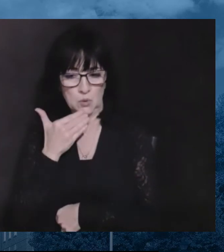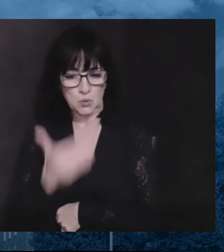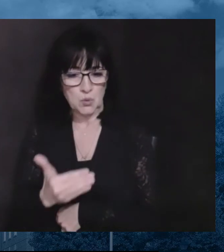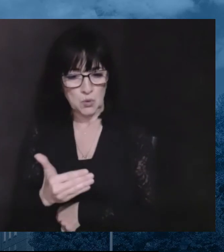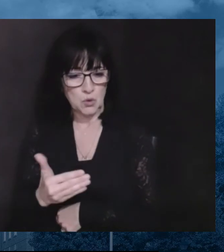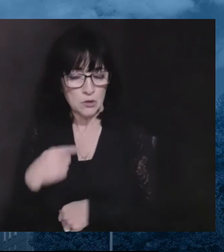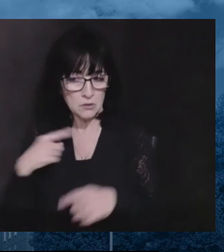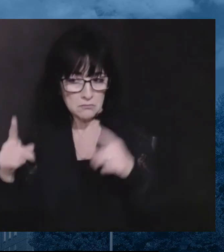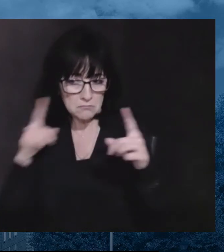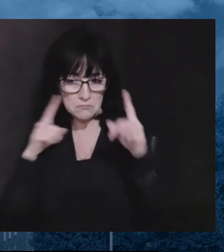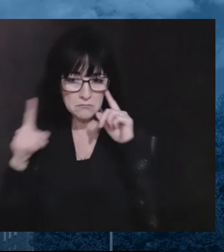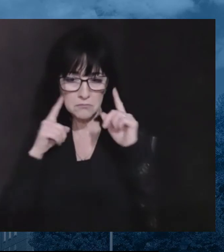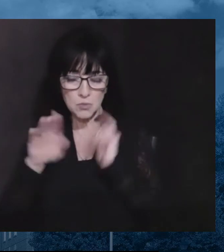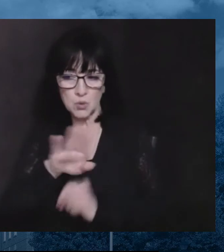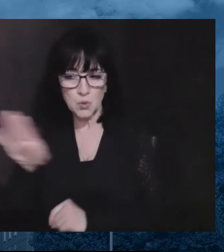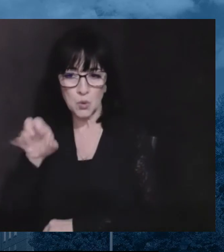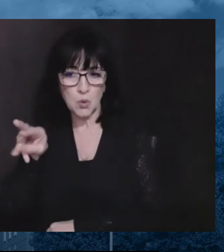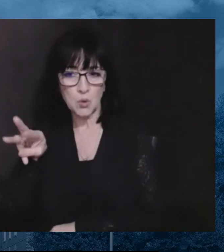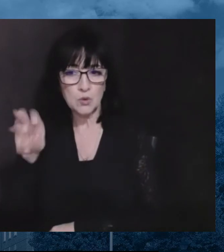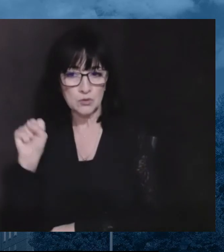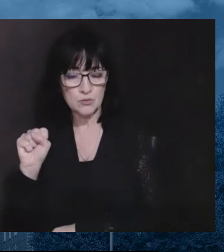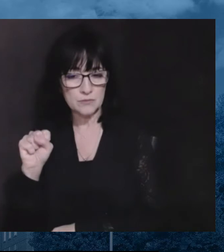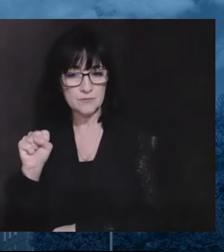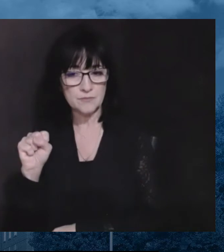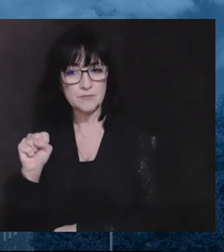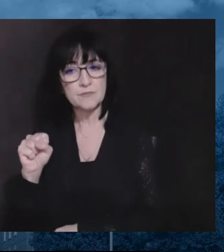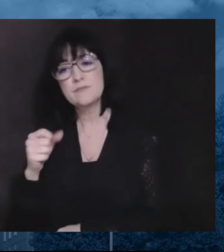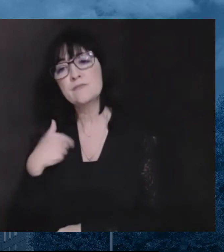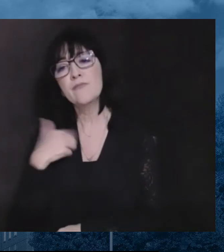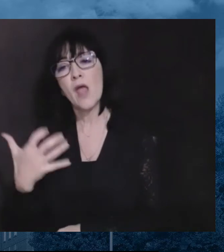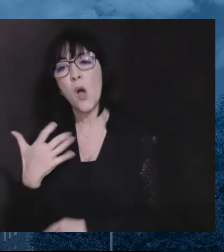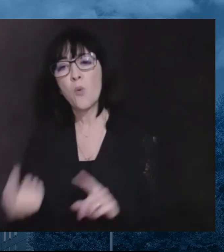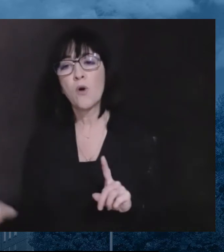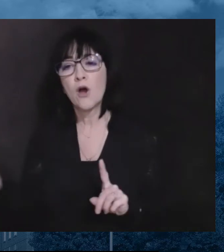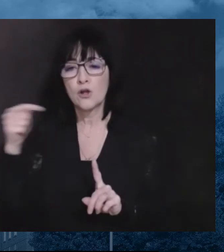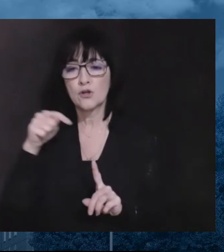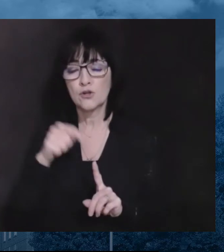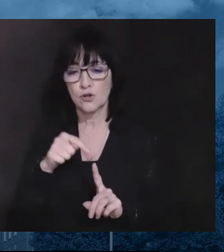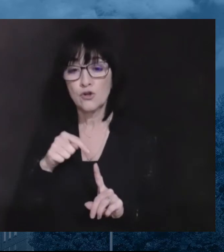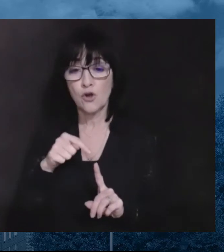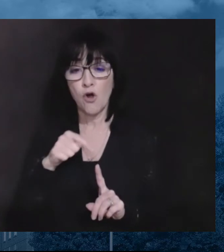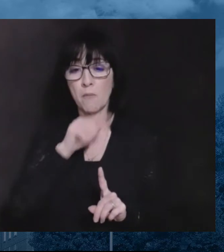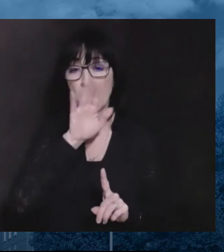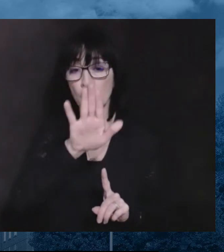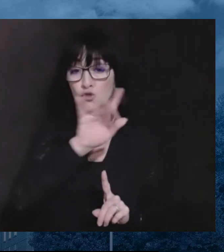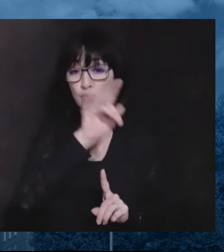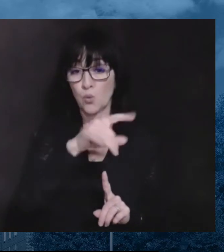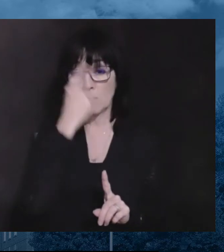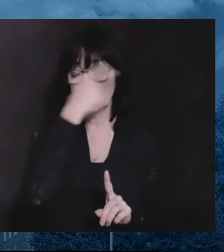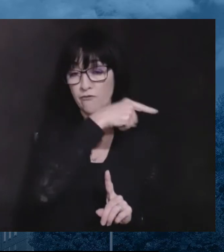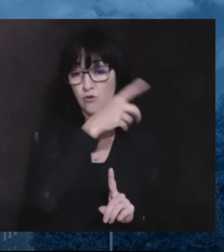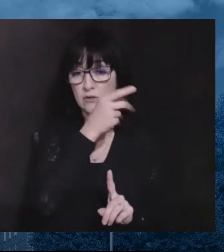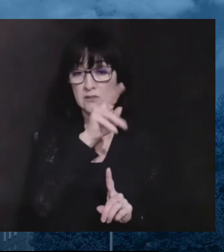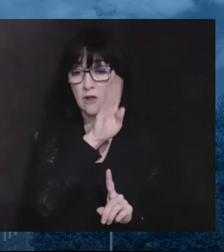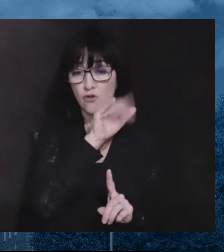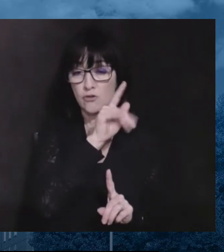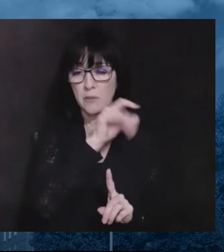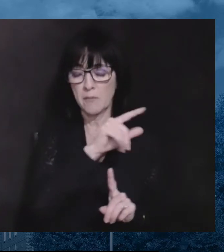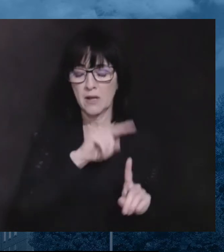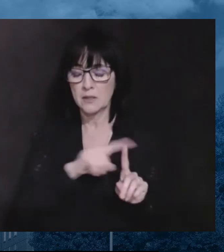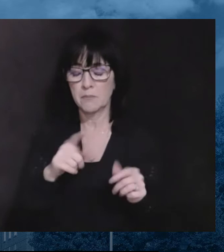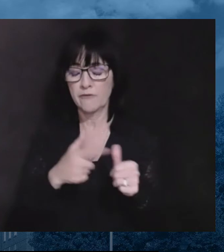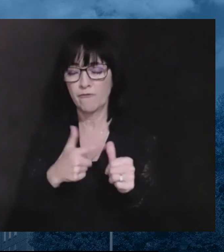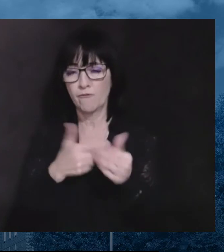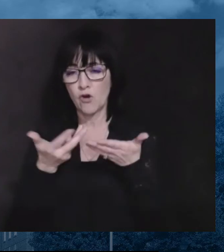I want to come back to one of the questions for Dr. Bunting after Dr. Rattay answers adds her part